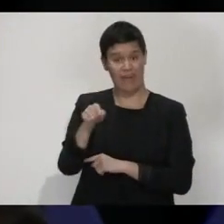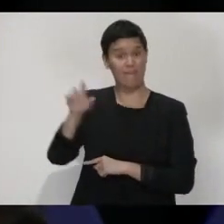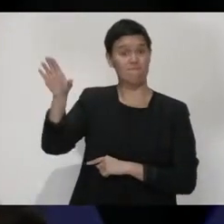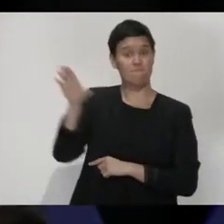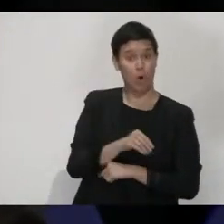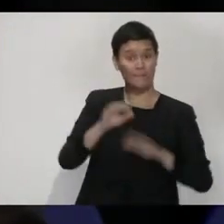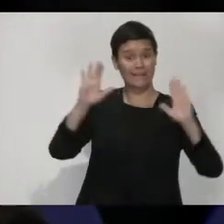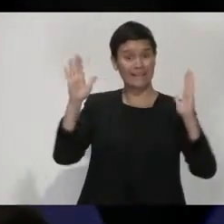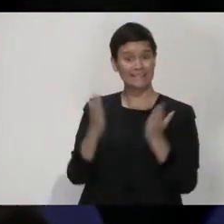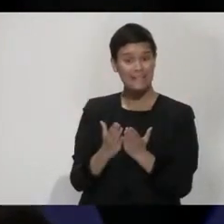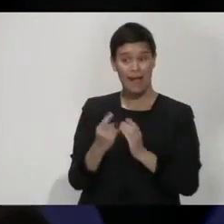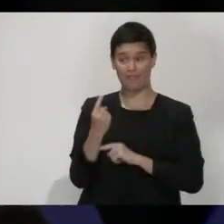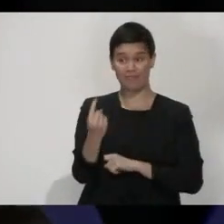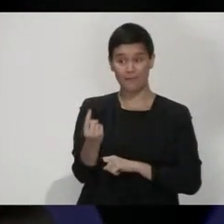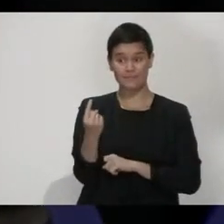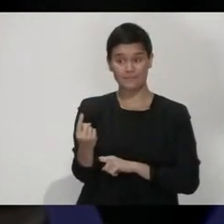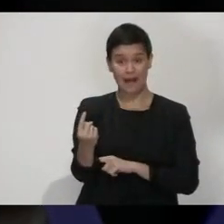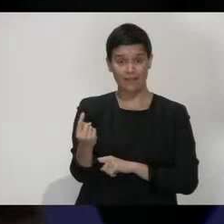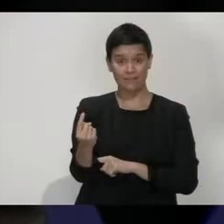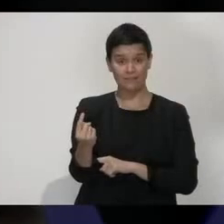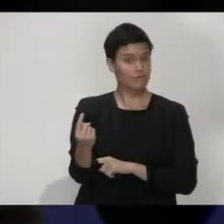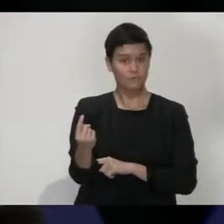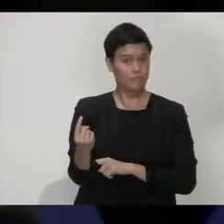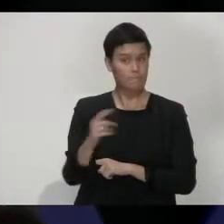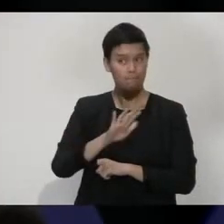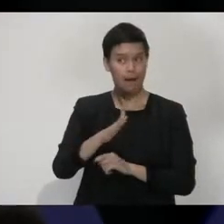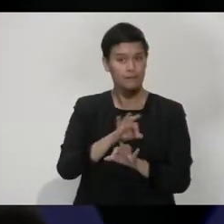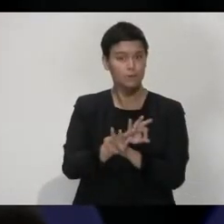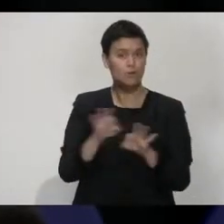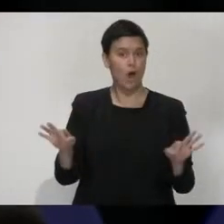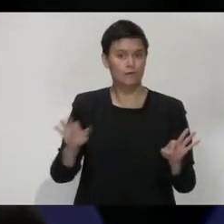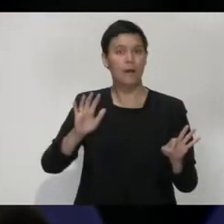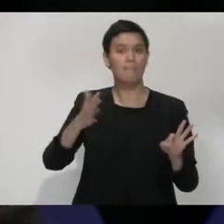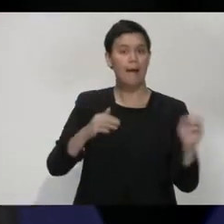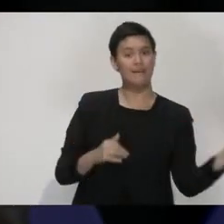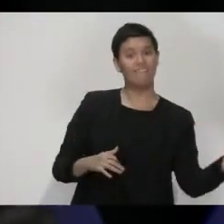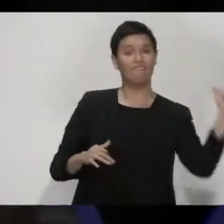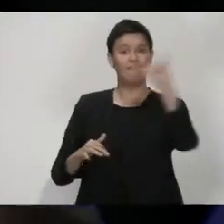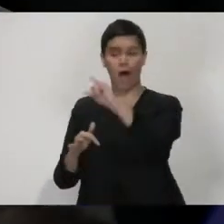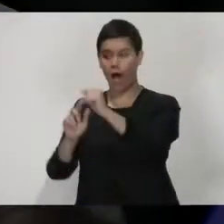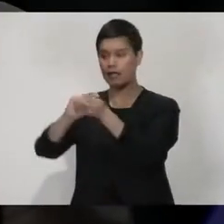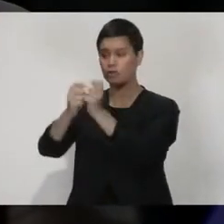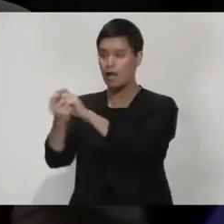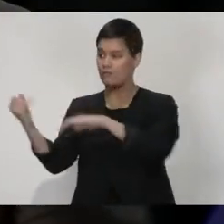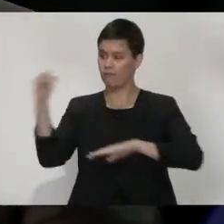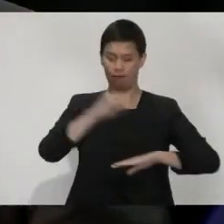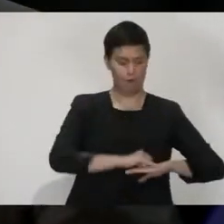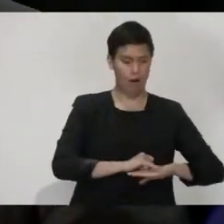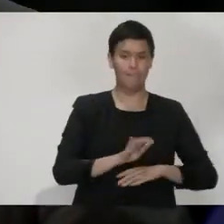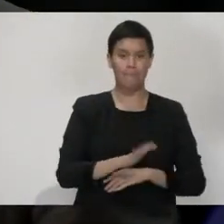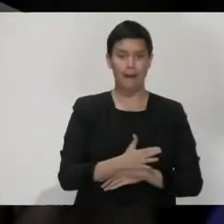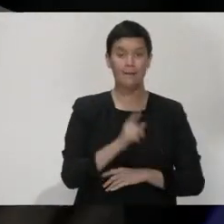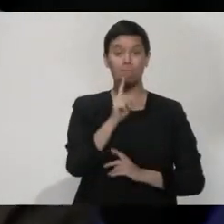We have to remember that again. The only people coming in are those who are entitled to be here. Mikey? So in terms of abscondees from